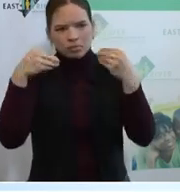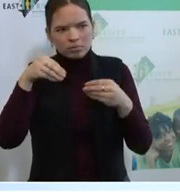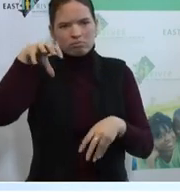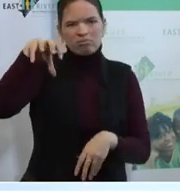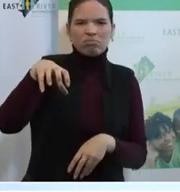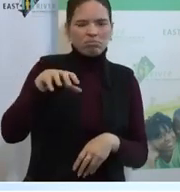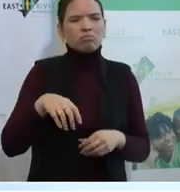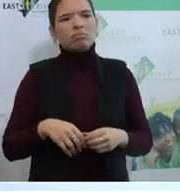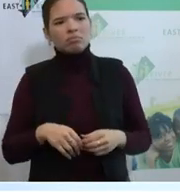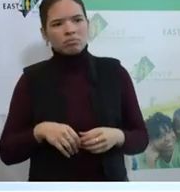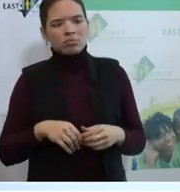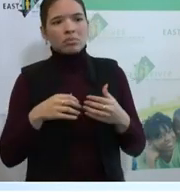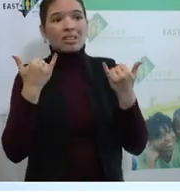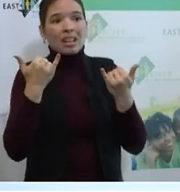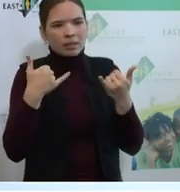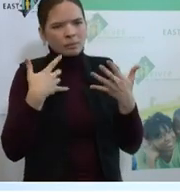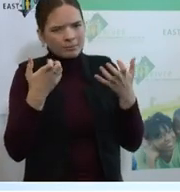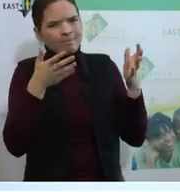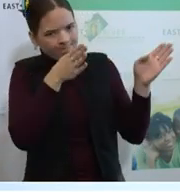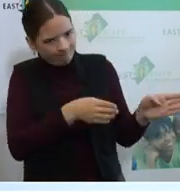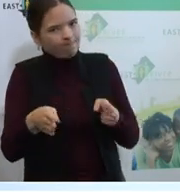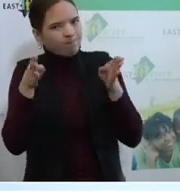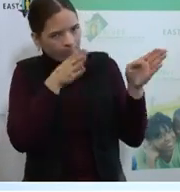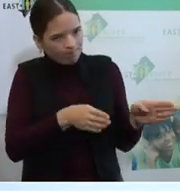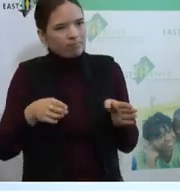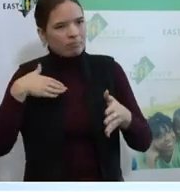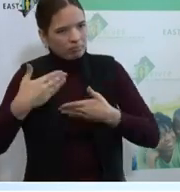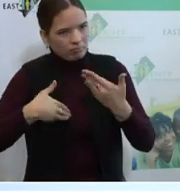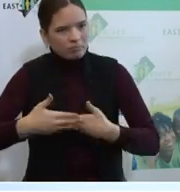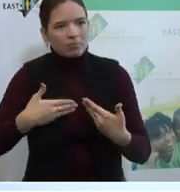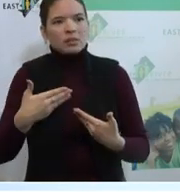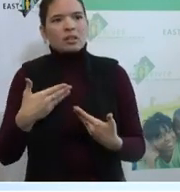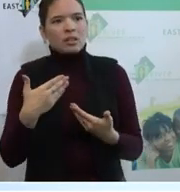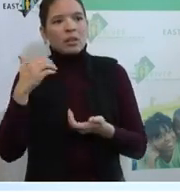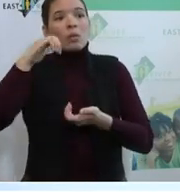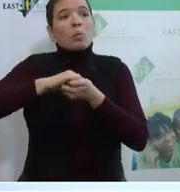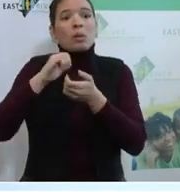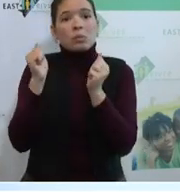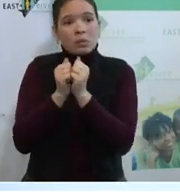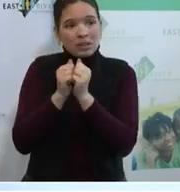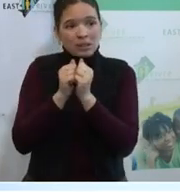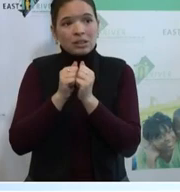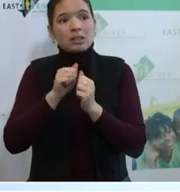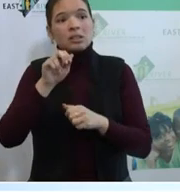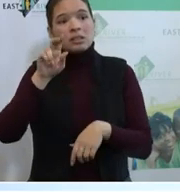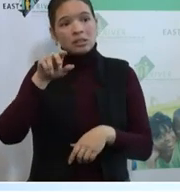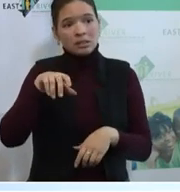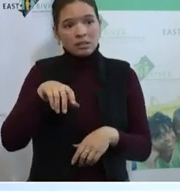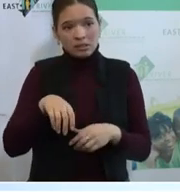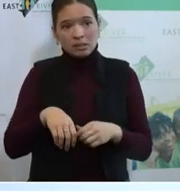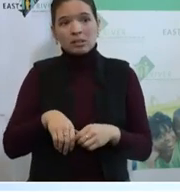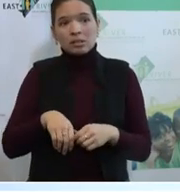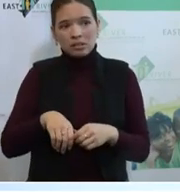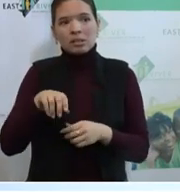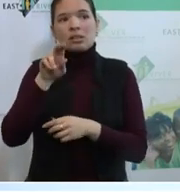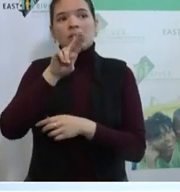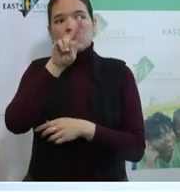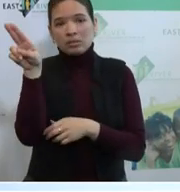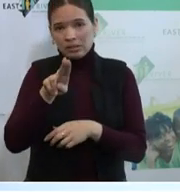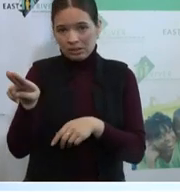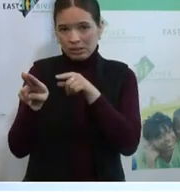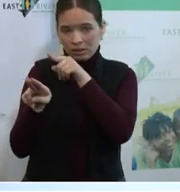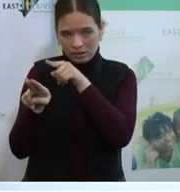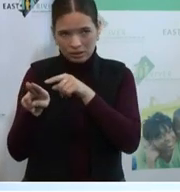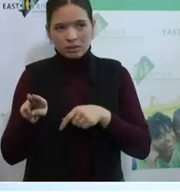we continue to work with a Safeway to make sure that they can stay open and that they can stay open in a way that